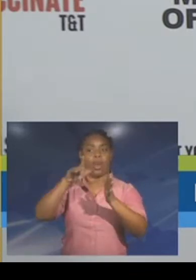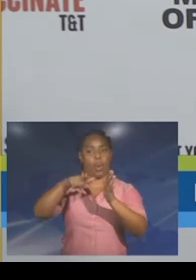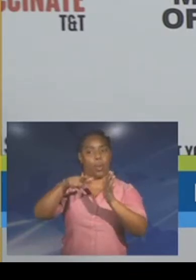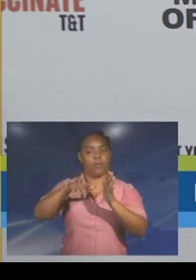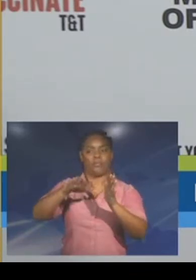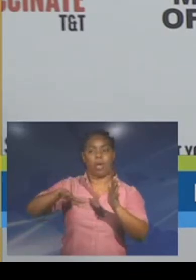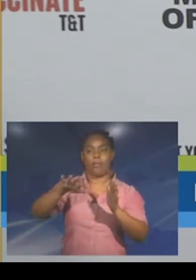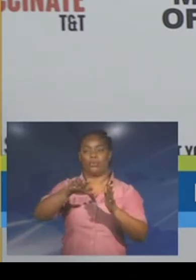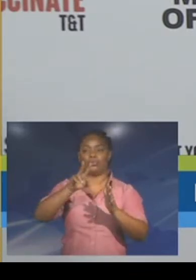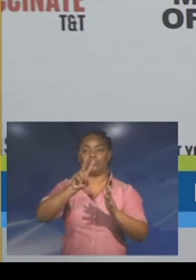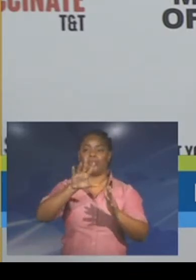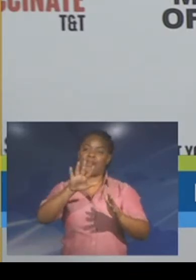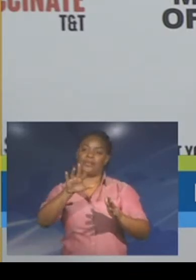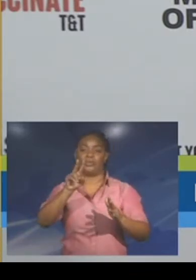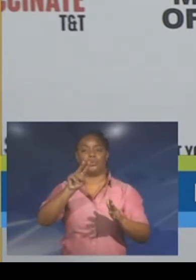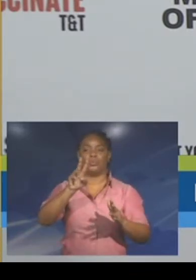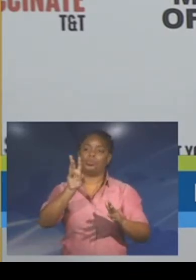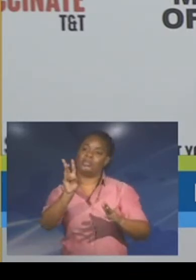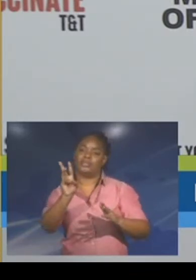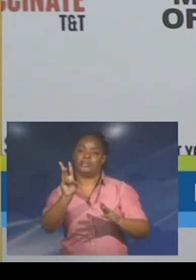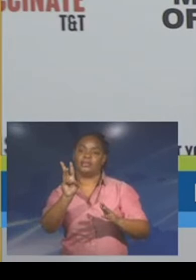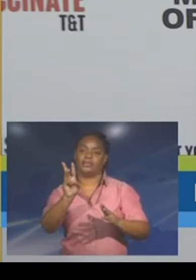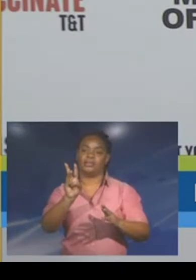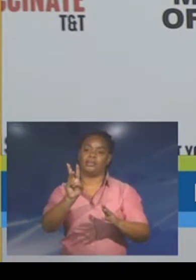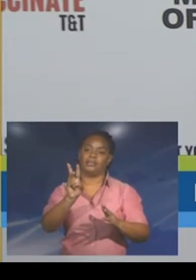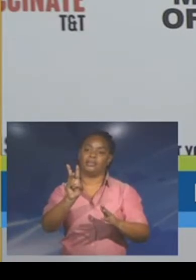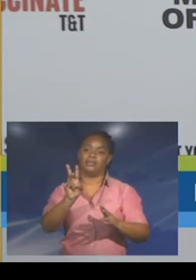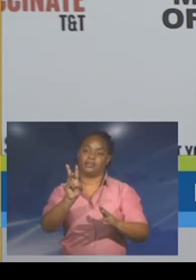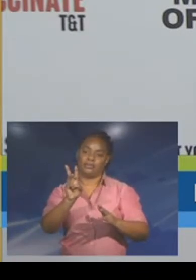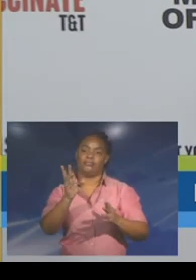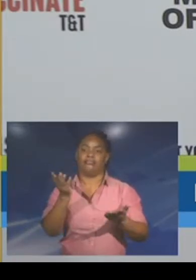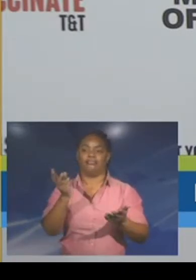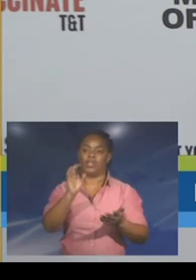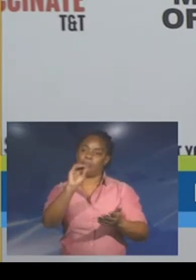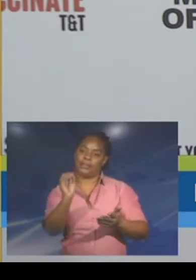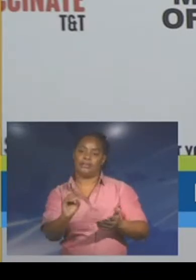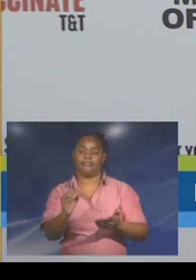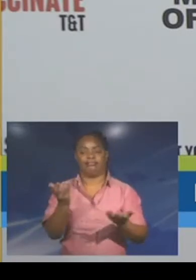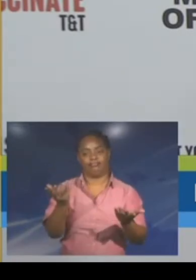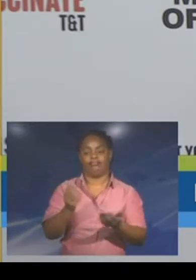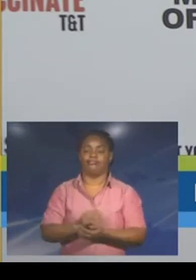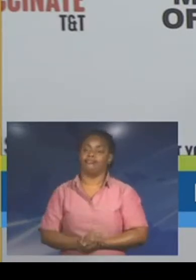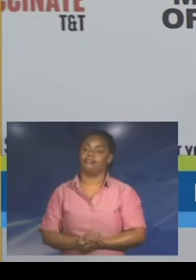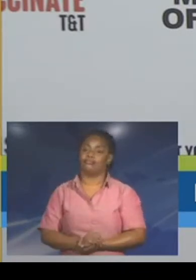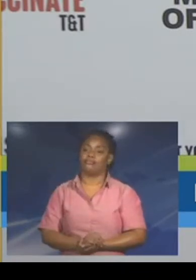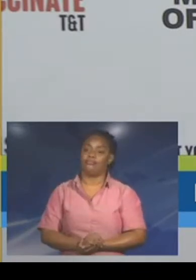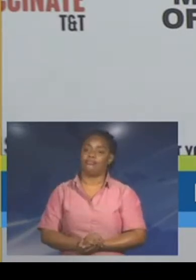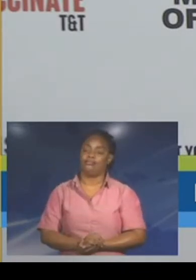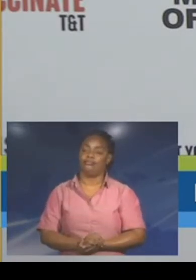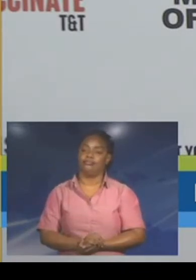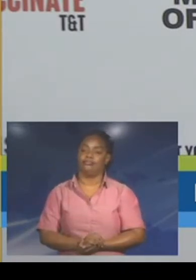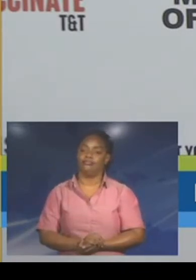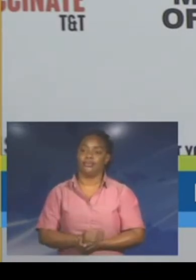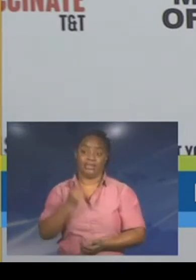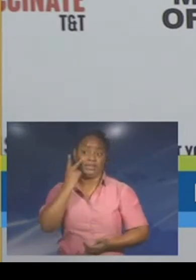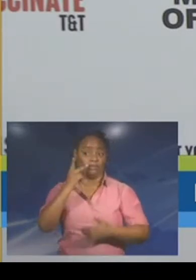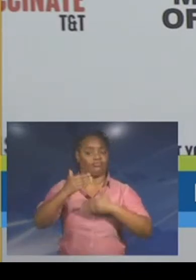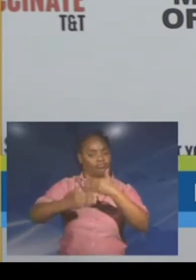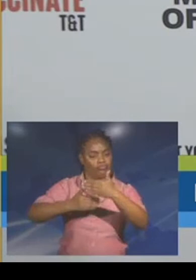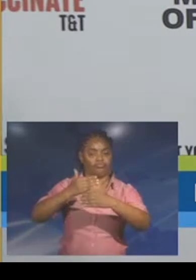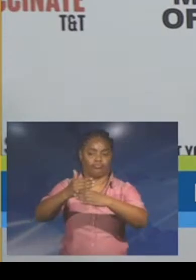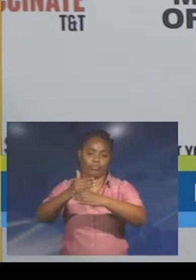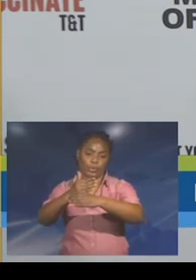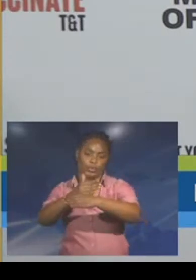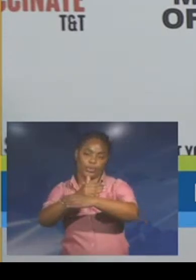26%, that has gone down and seems to be a feature now. Our